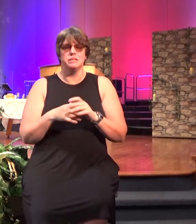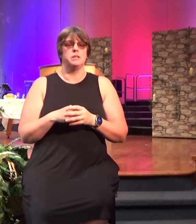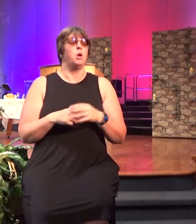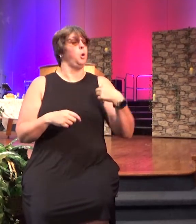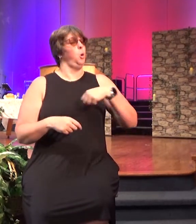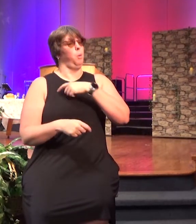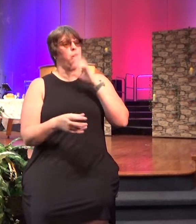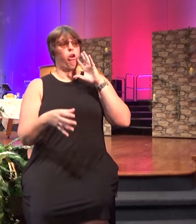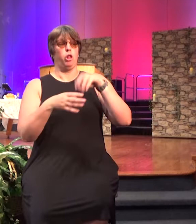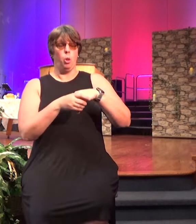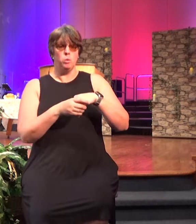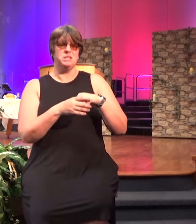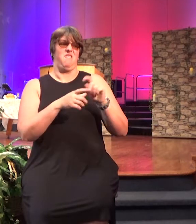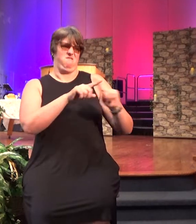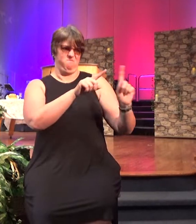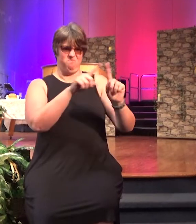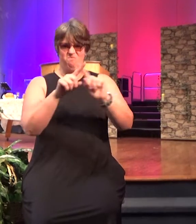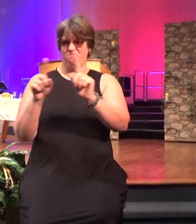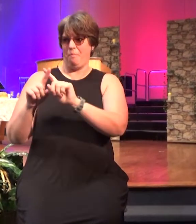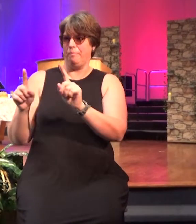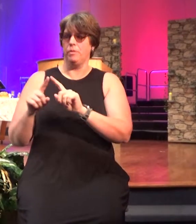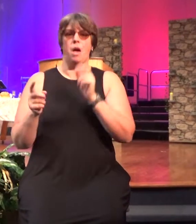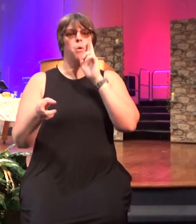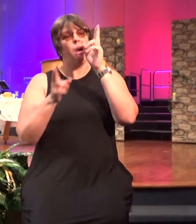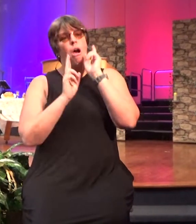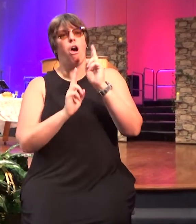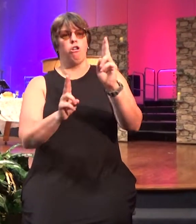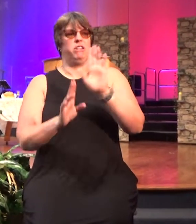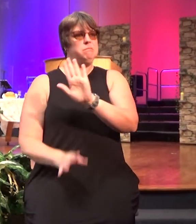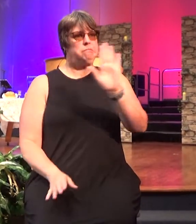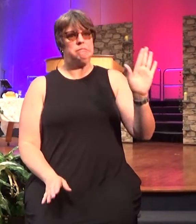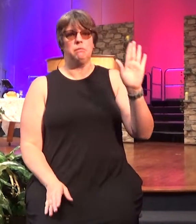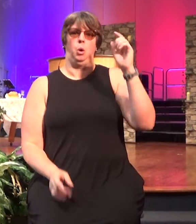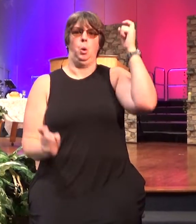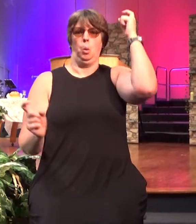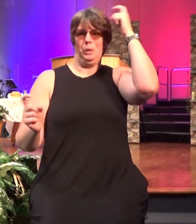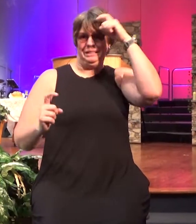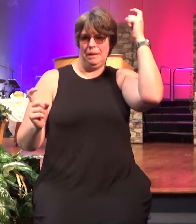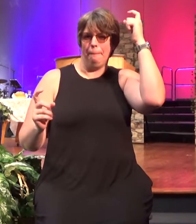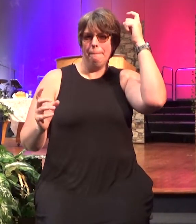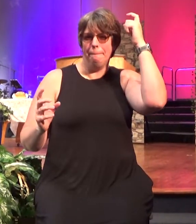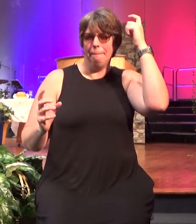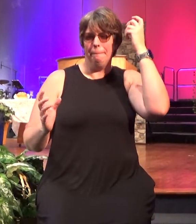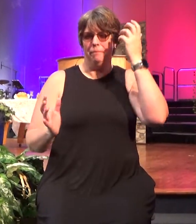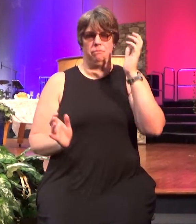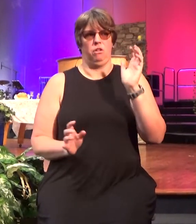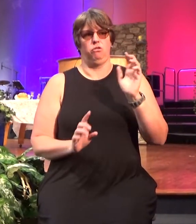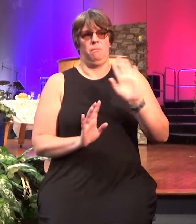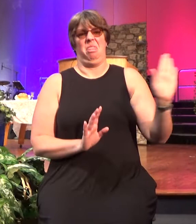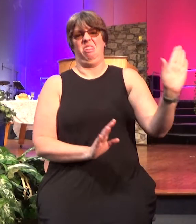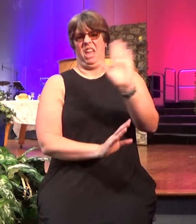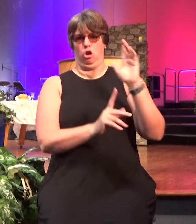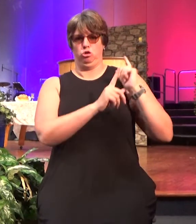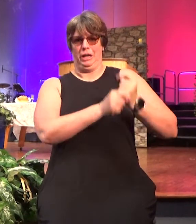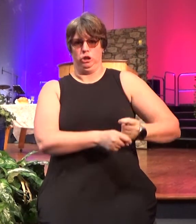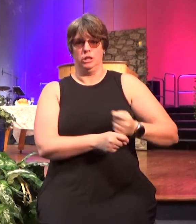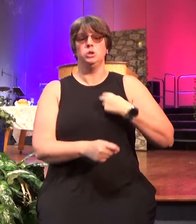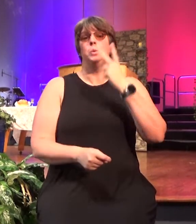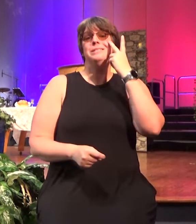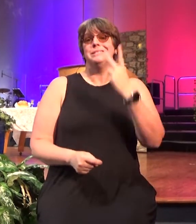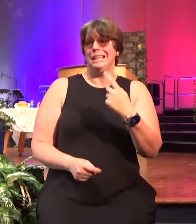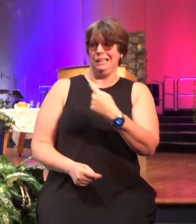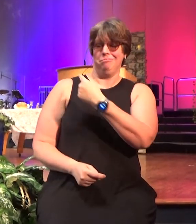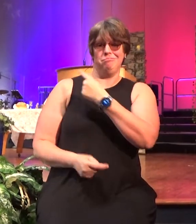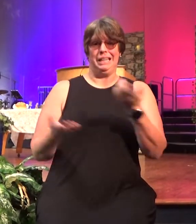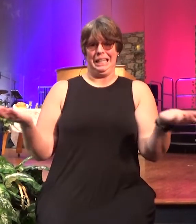honor the wonderful wisdom that emerges out of faith traditions. And so you'll see behind me today a special table set up in honor